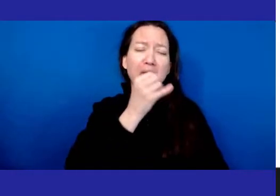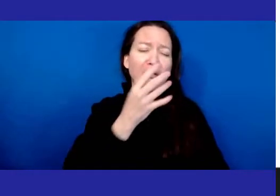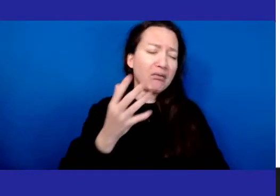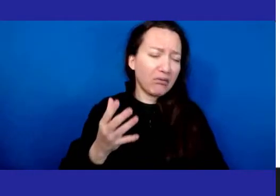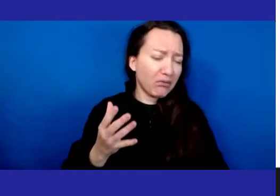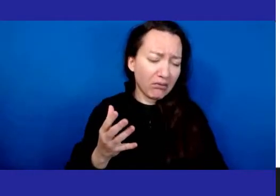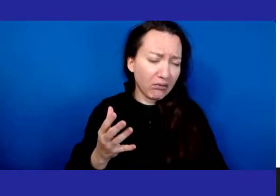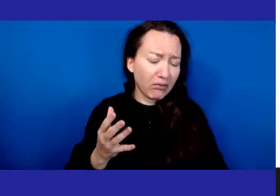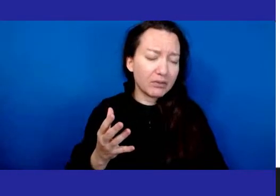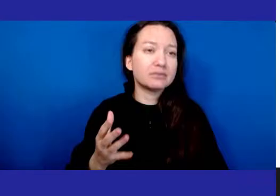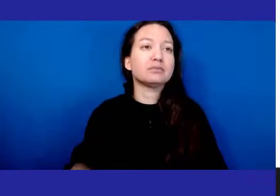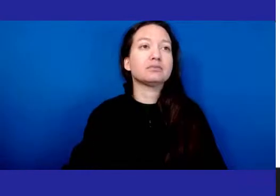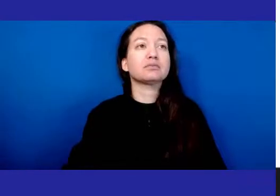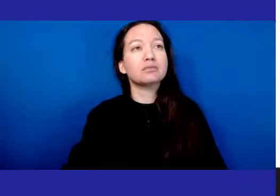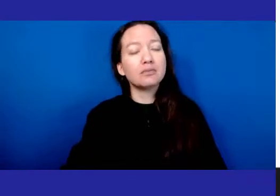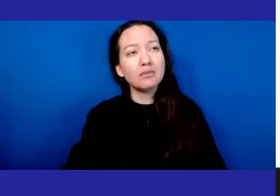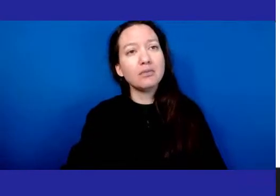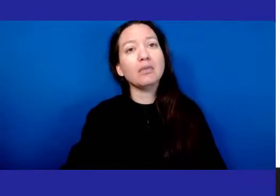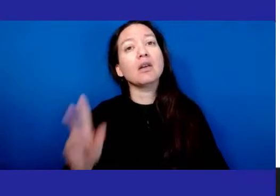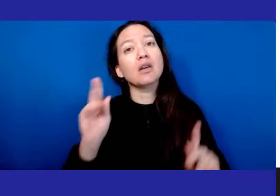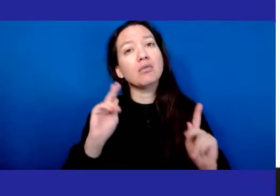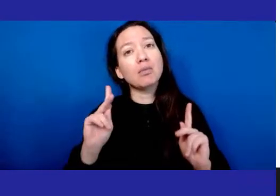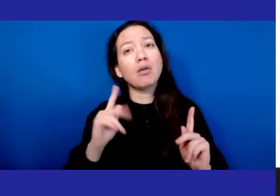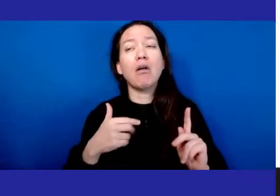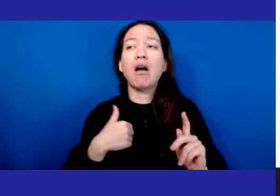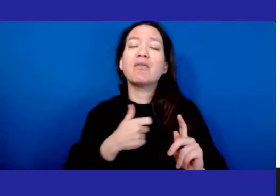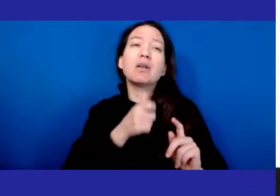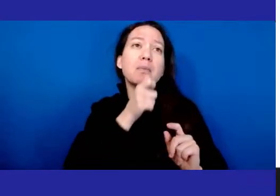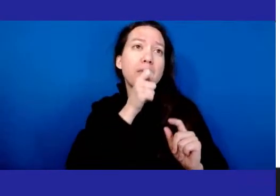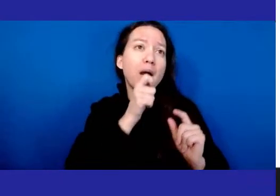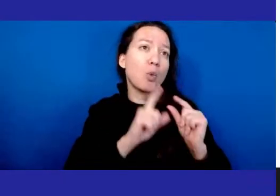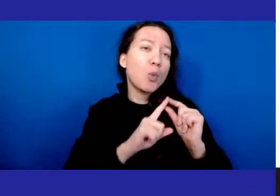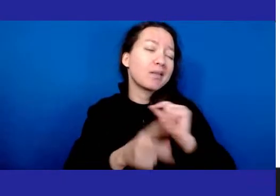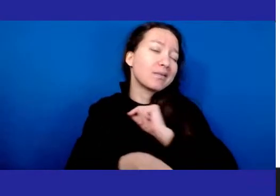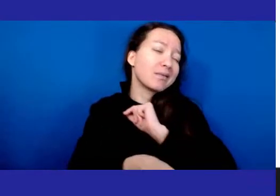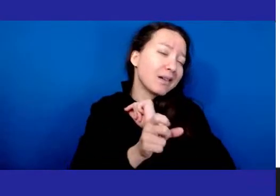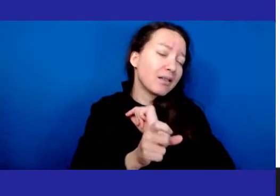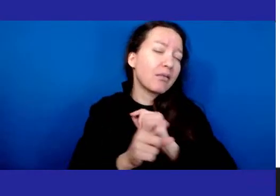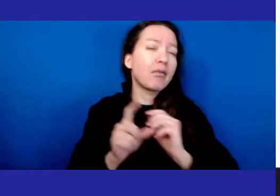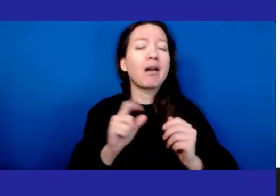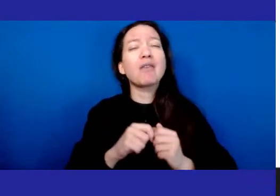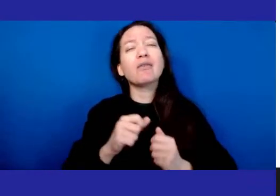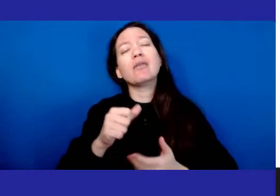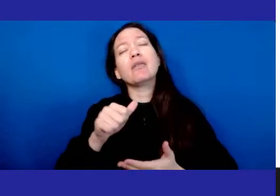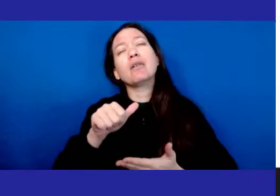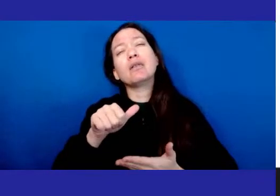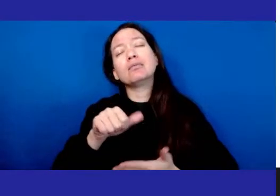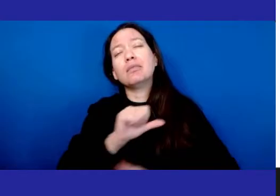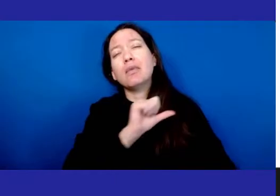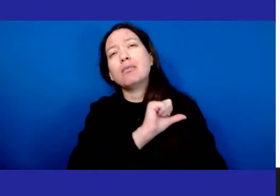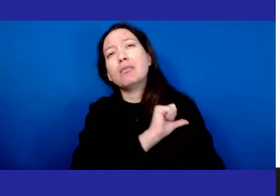But people forget their passwords, and then you have to do the authentication, and